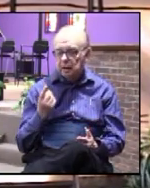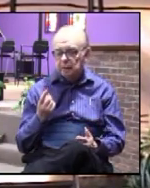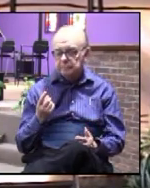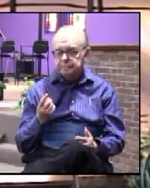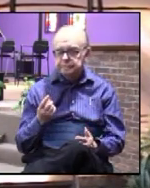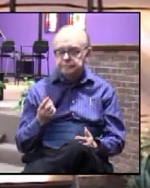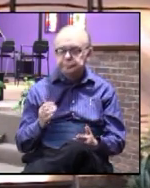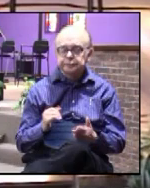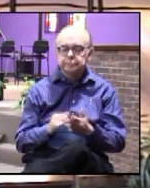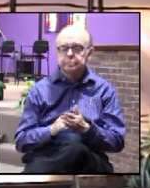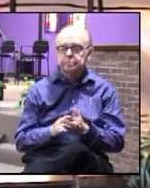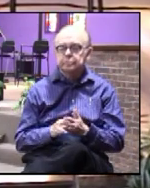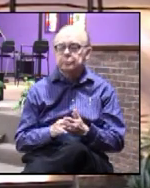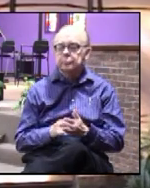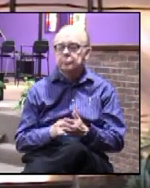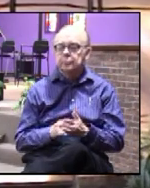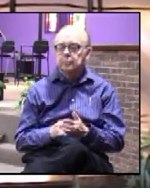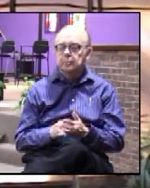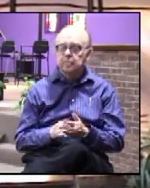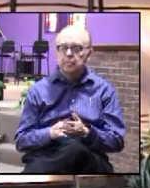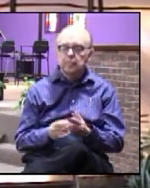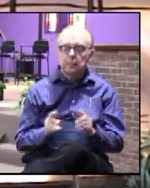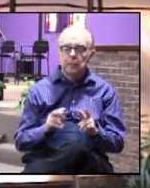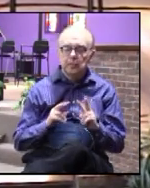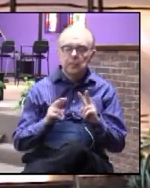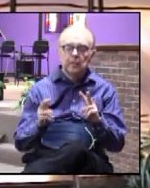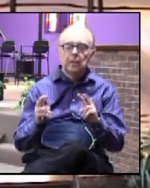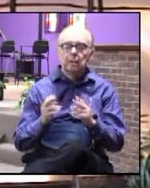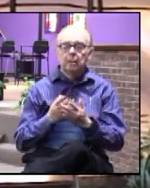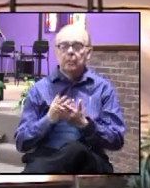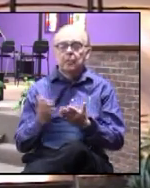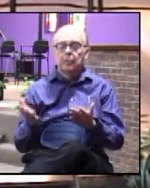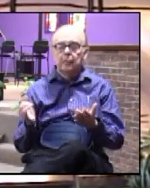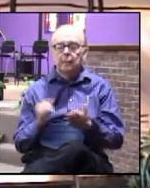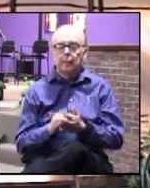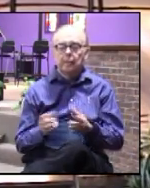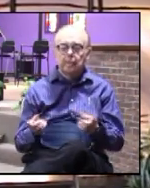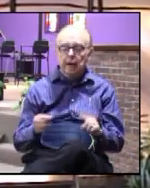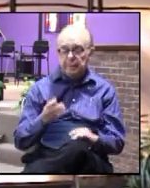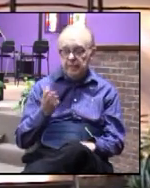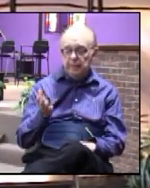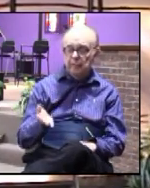that is this. When you look at the things that were happening there,